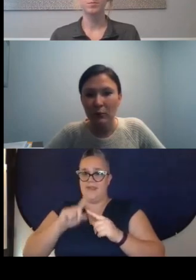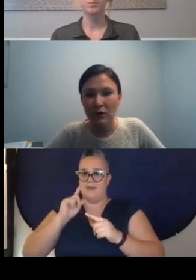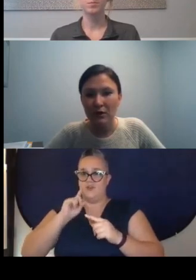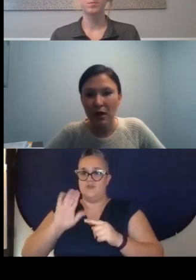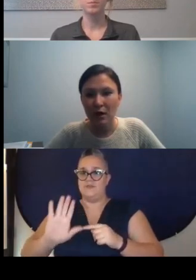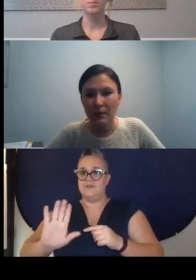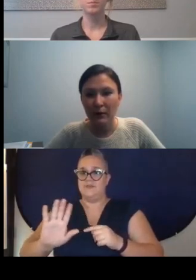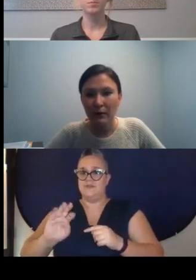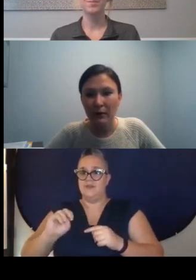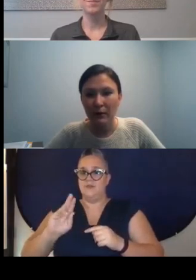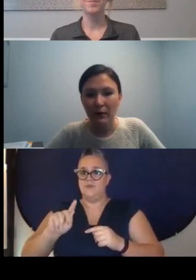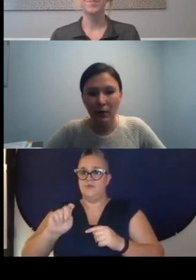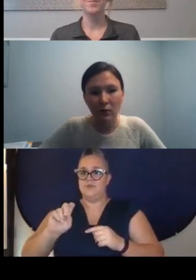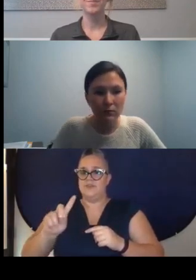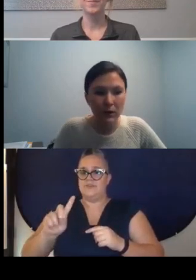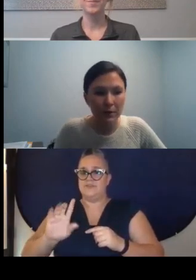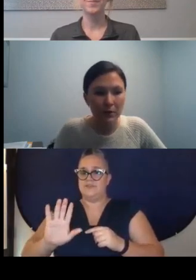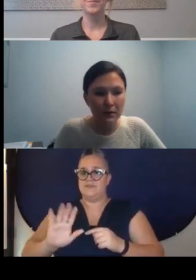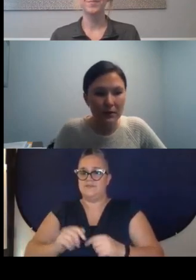You're muted, sorry.